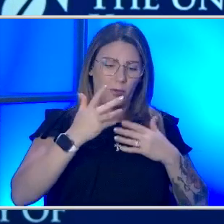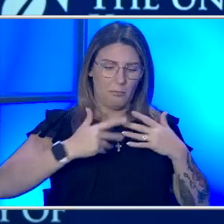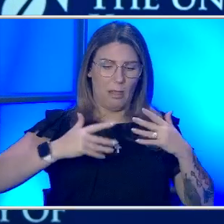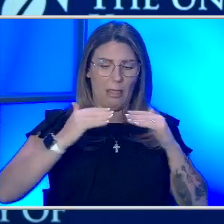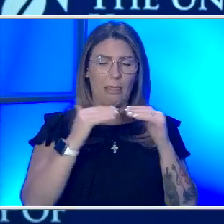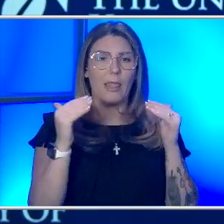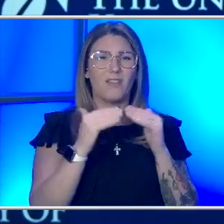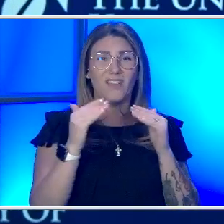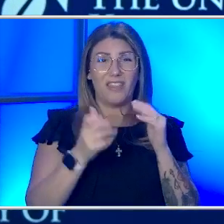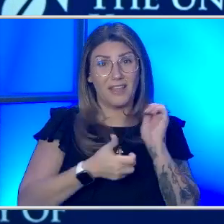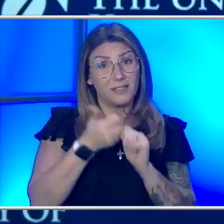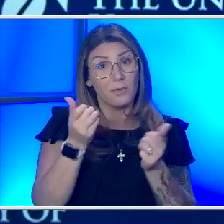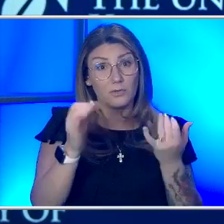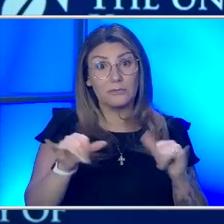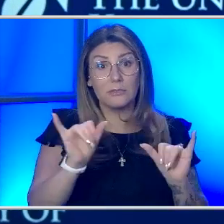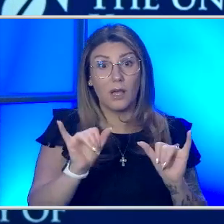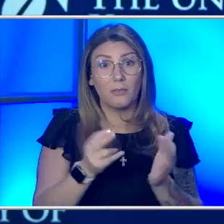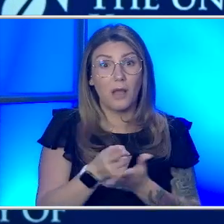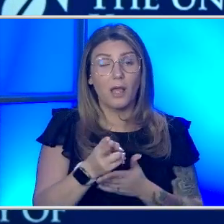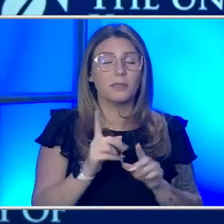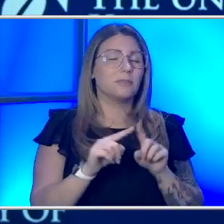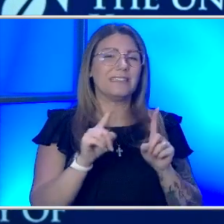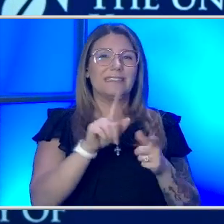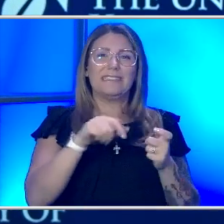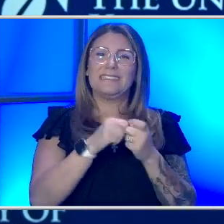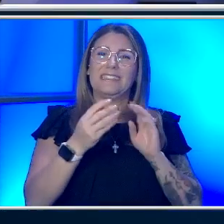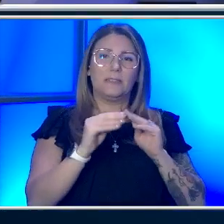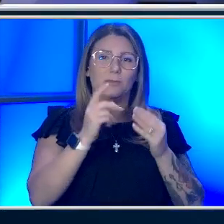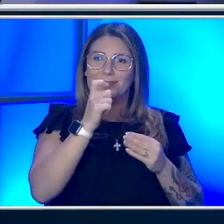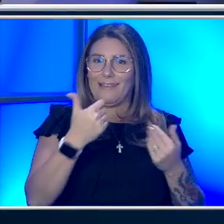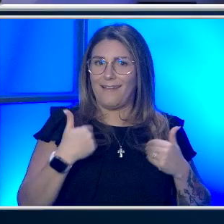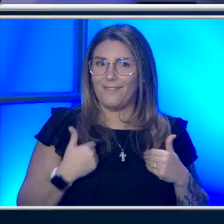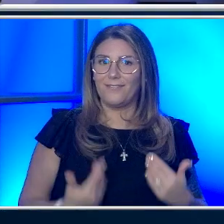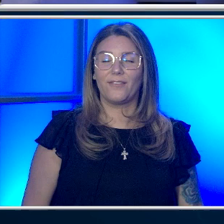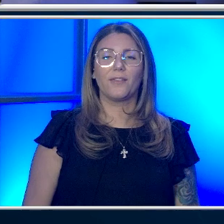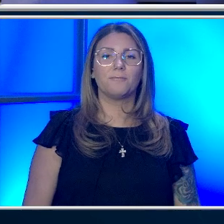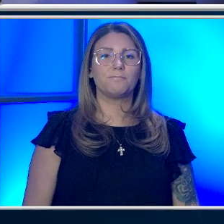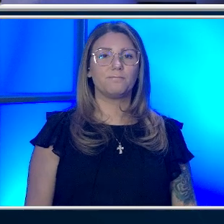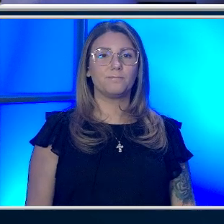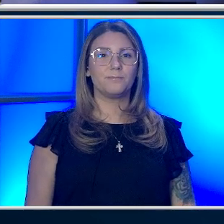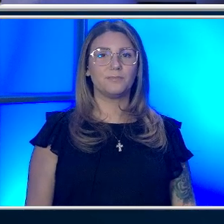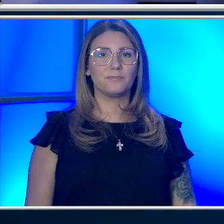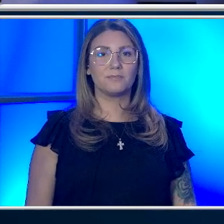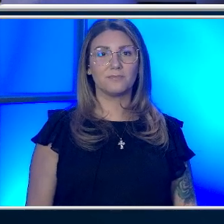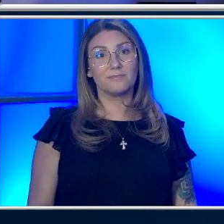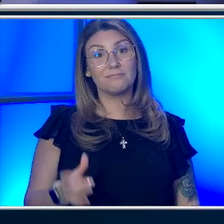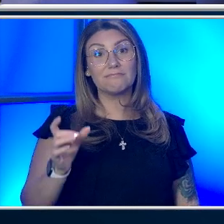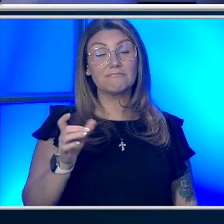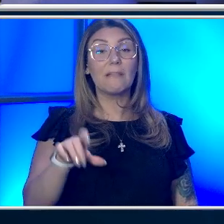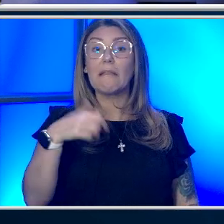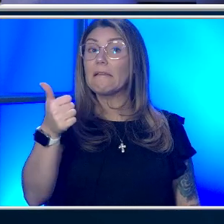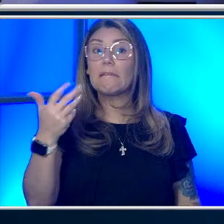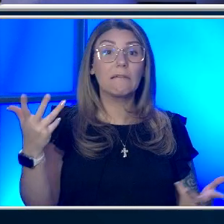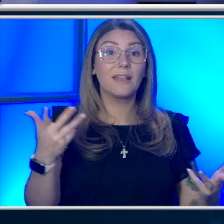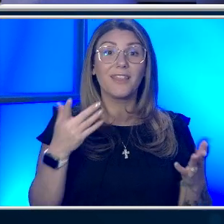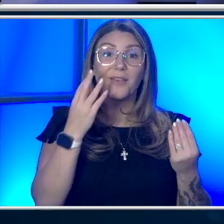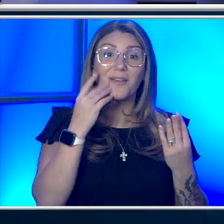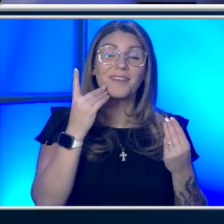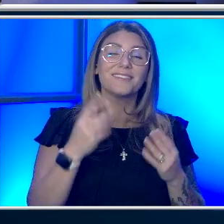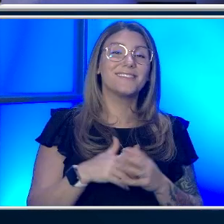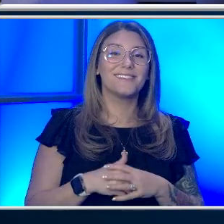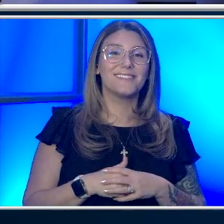quite honest, but I don't have the exact numbers. Yeah. Any thoughts, Tori? Oh, okay. No. All right. So, all right,